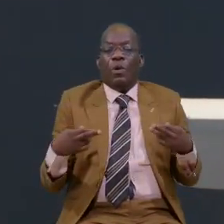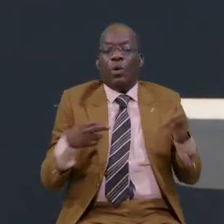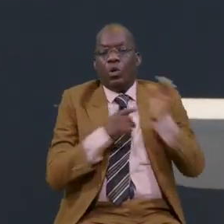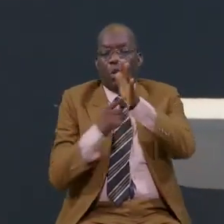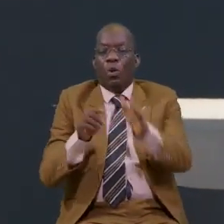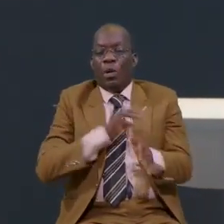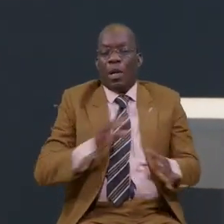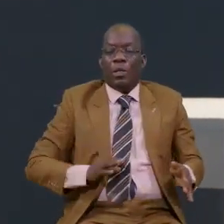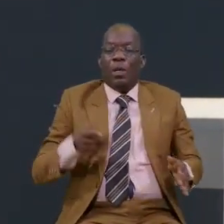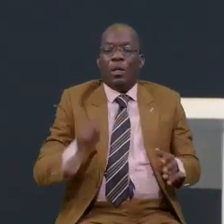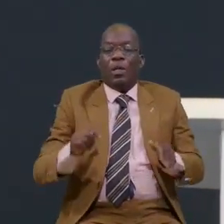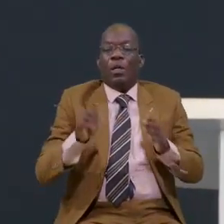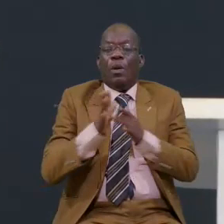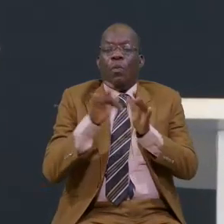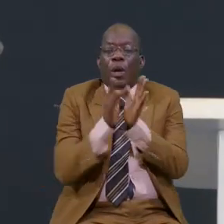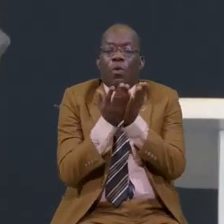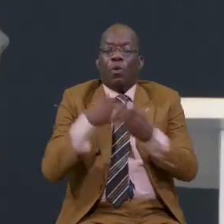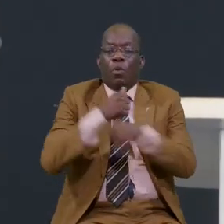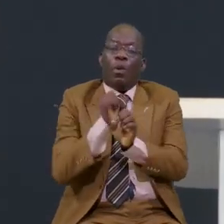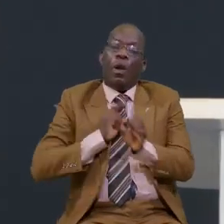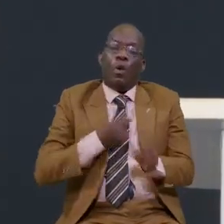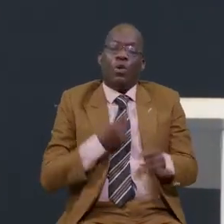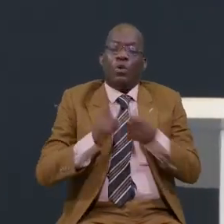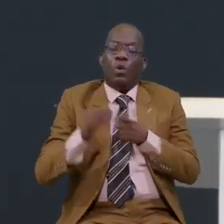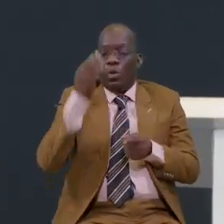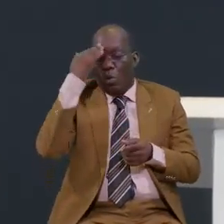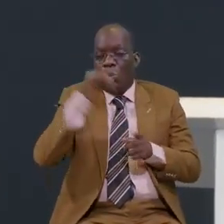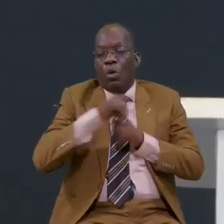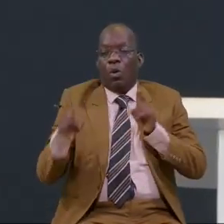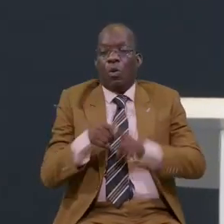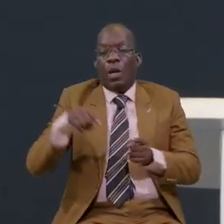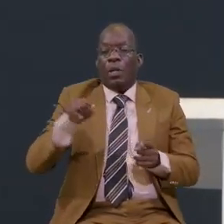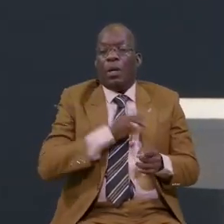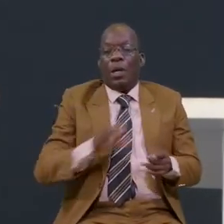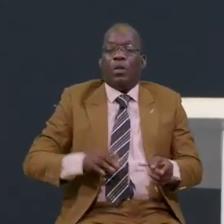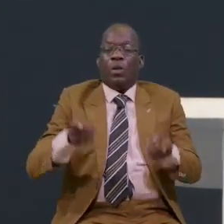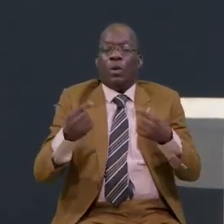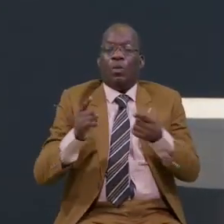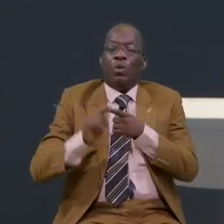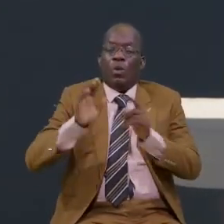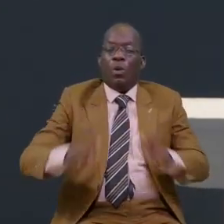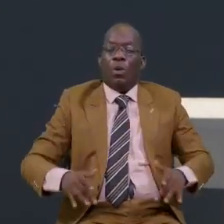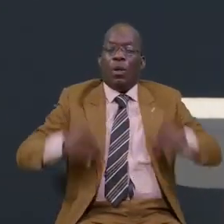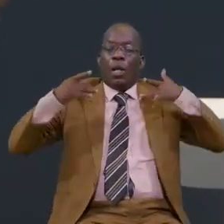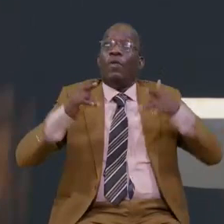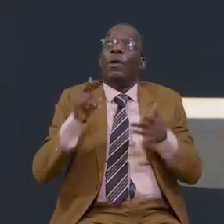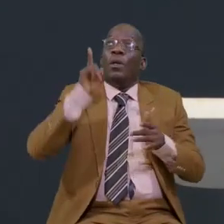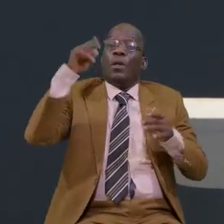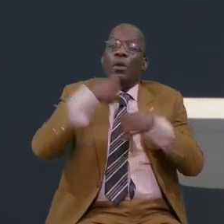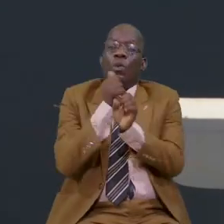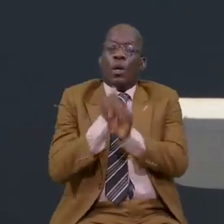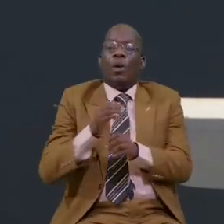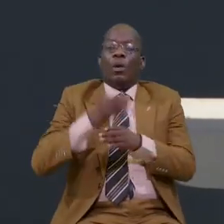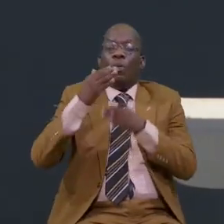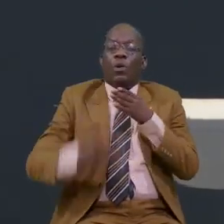know that when this Christ comes into your life, it'll make a total change. The veil had been there, but then you come